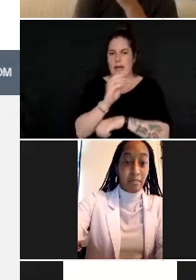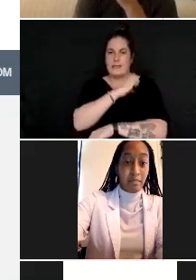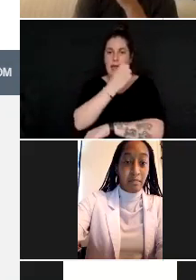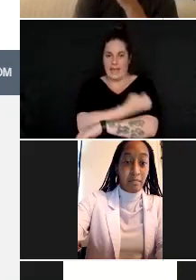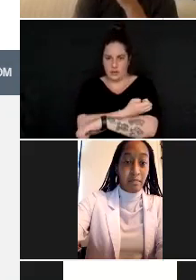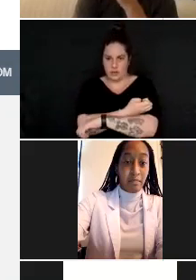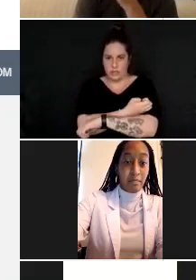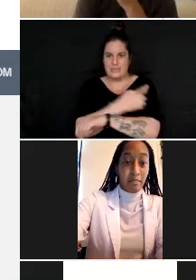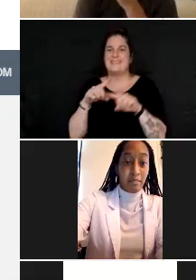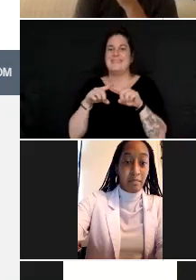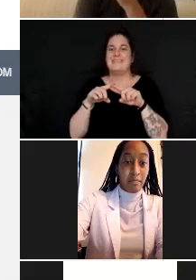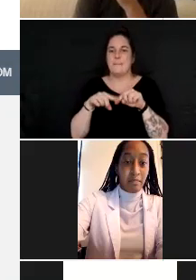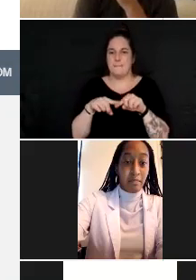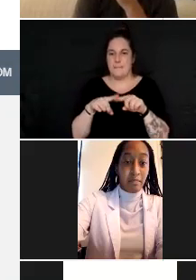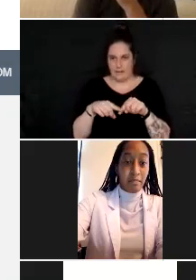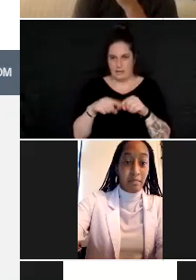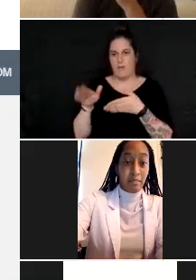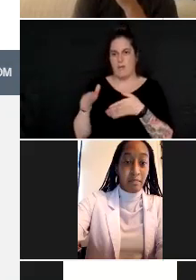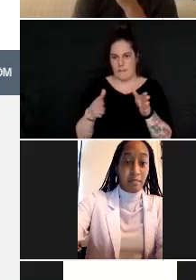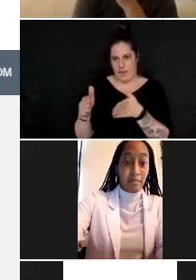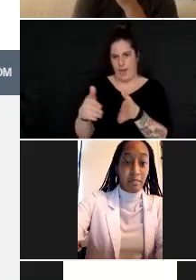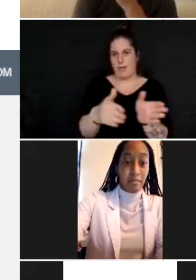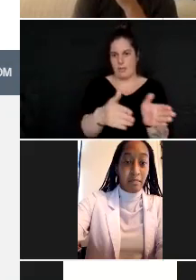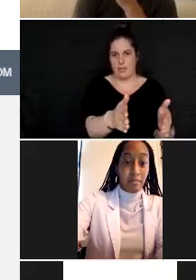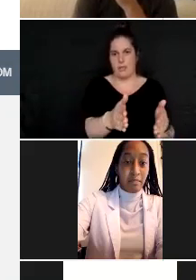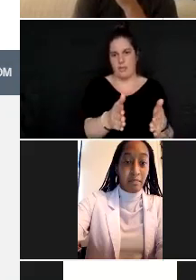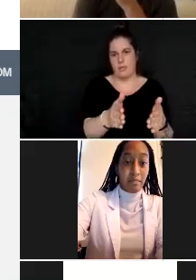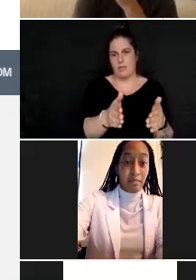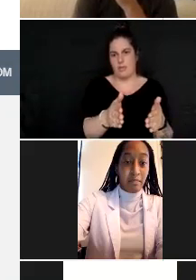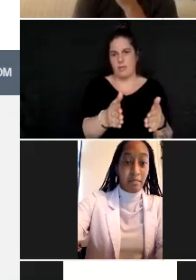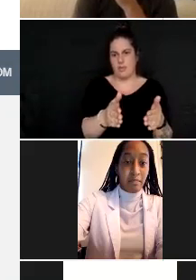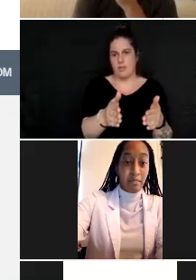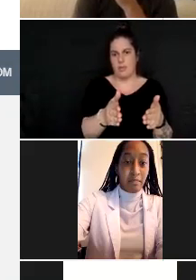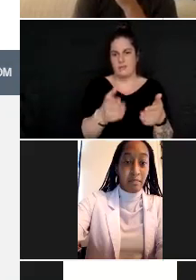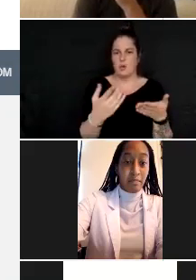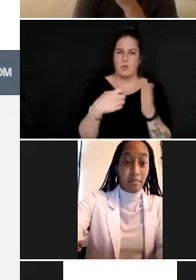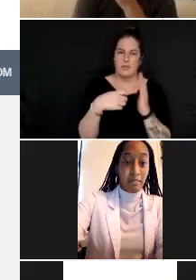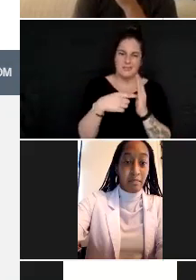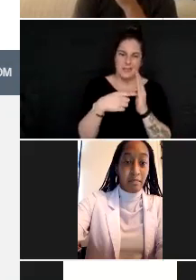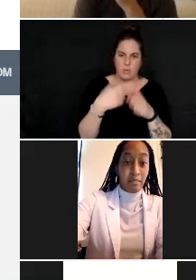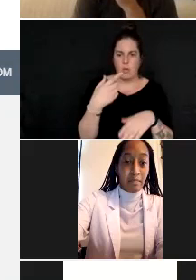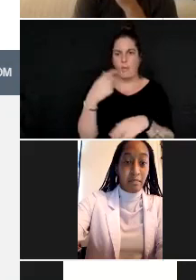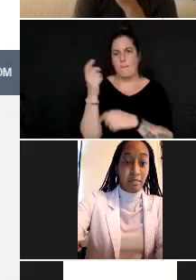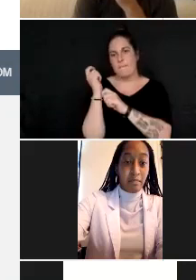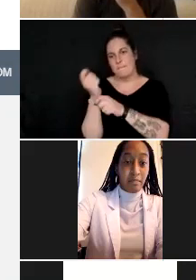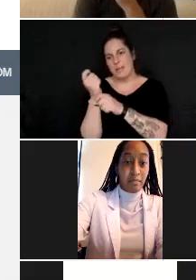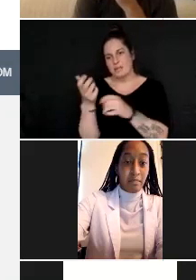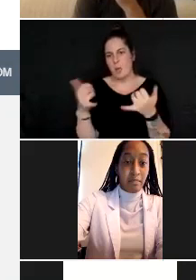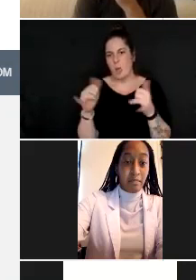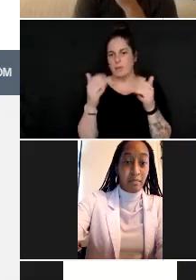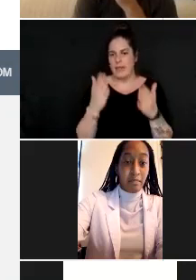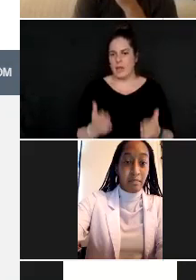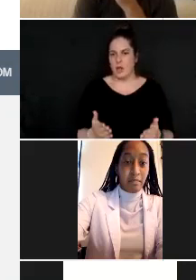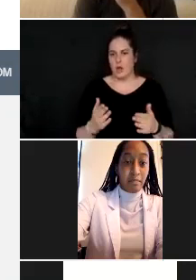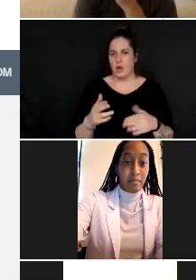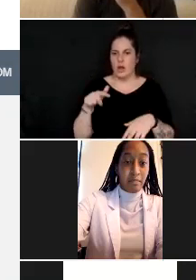dependent. Okay. And so they give the example of the baseball player sliding. And when